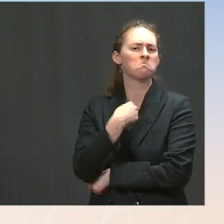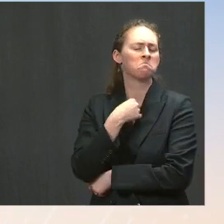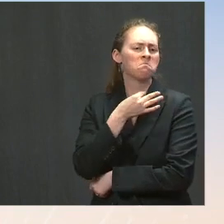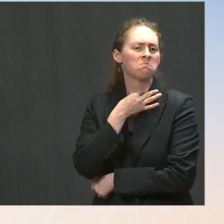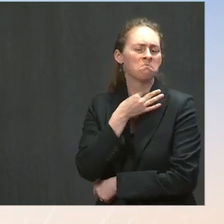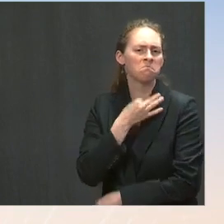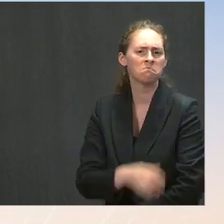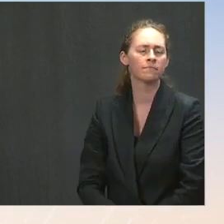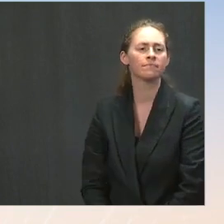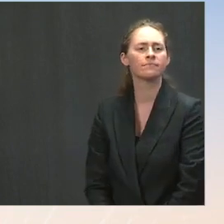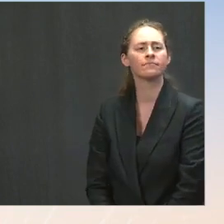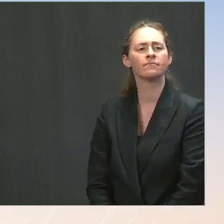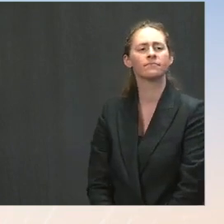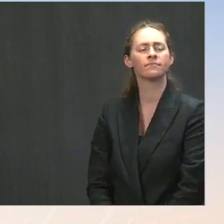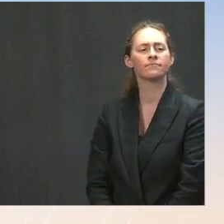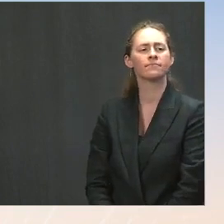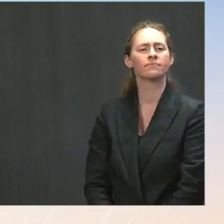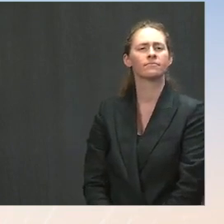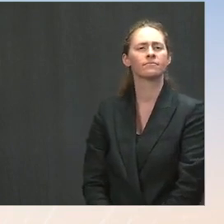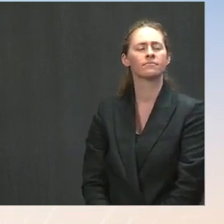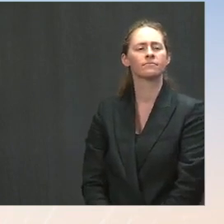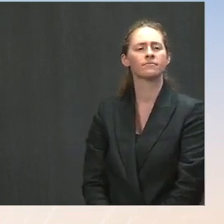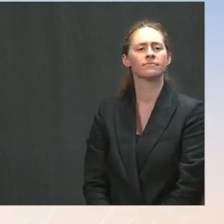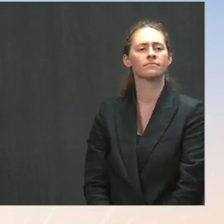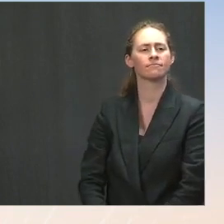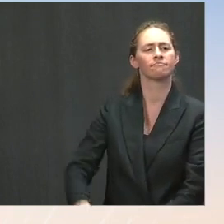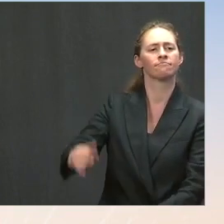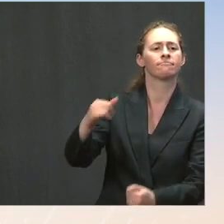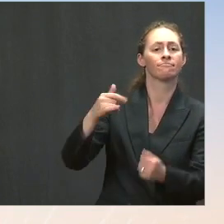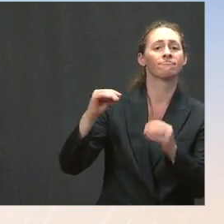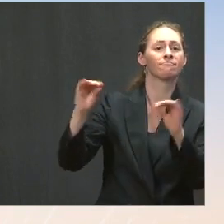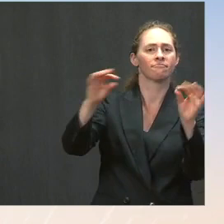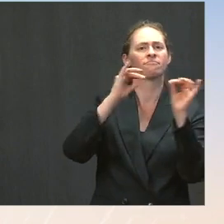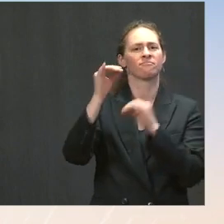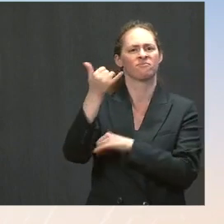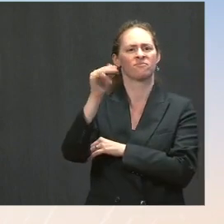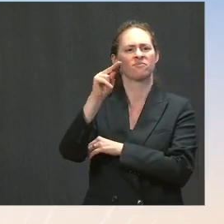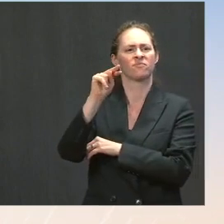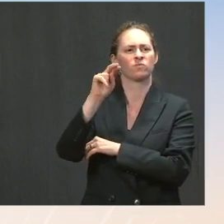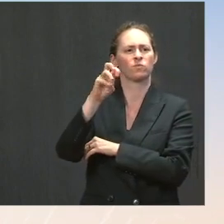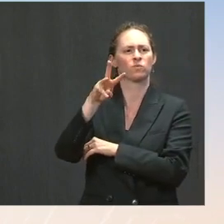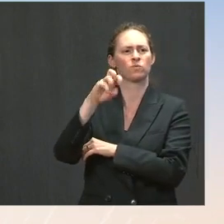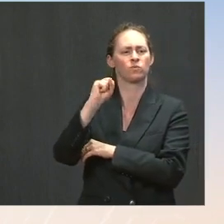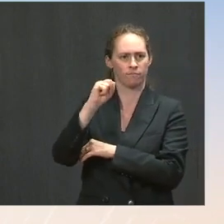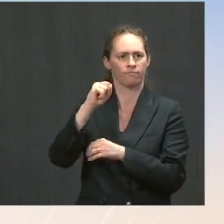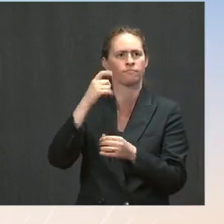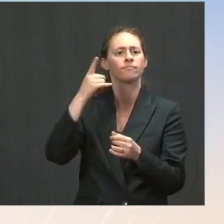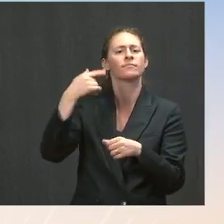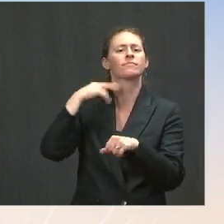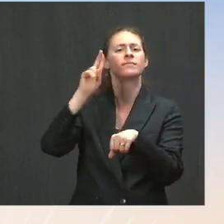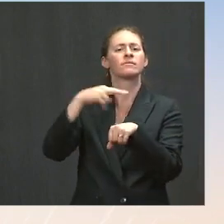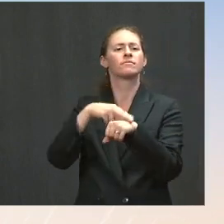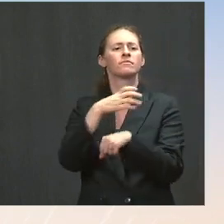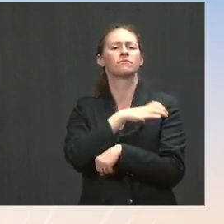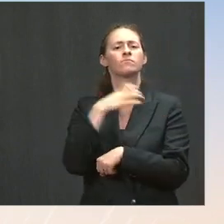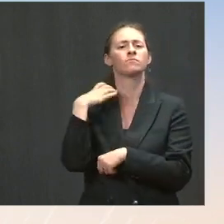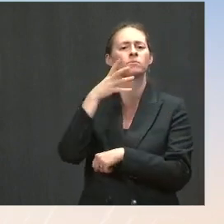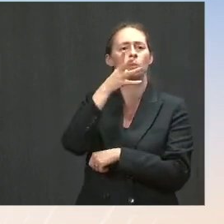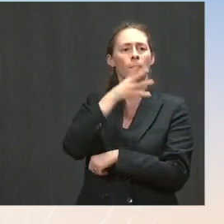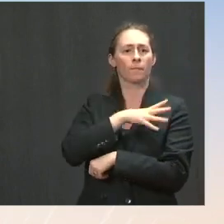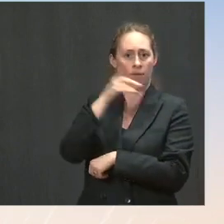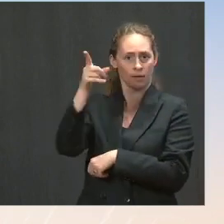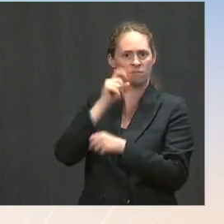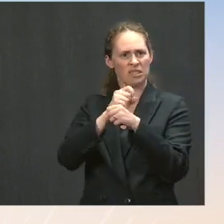news again, this time the National Council of Negro Women, who the president has had at his table, suing Johnson & Johnson because